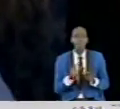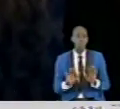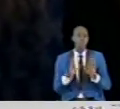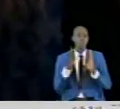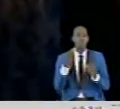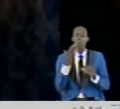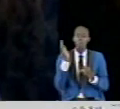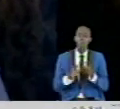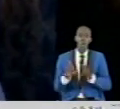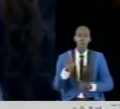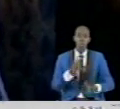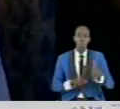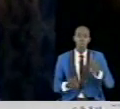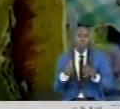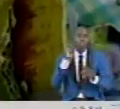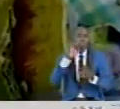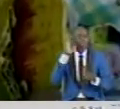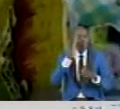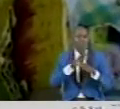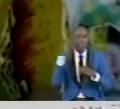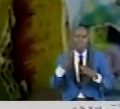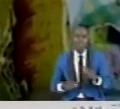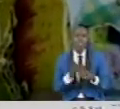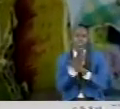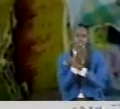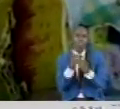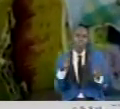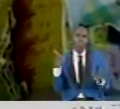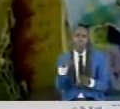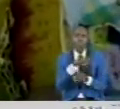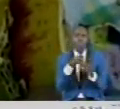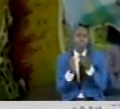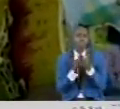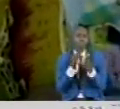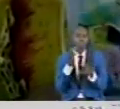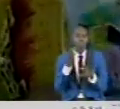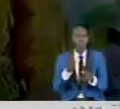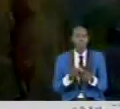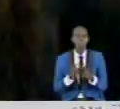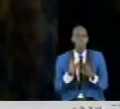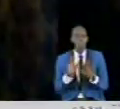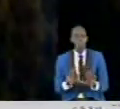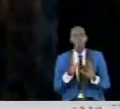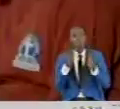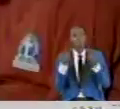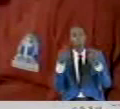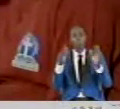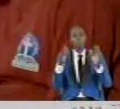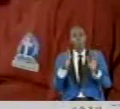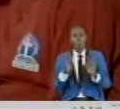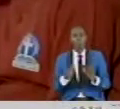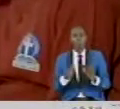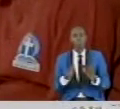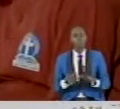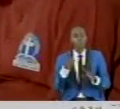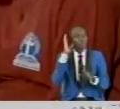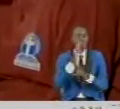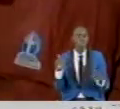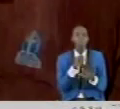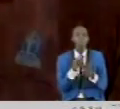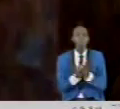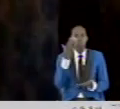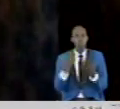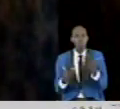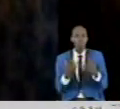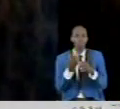it will totally deliver you tell enemies it will deliver you that he might Deliver